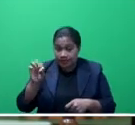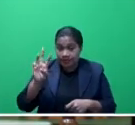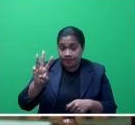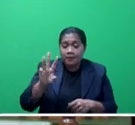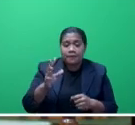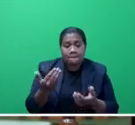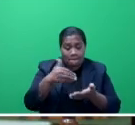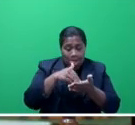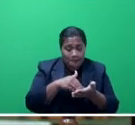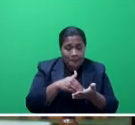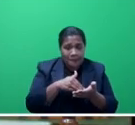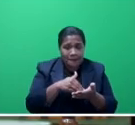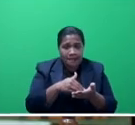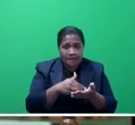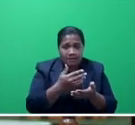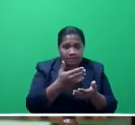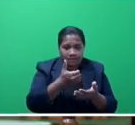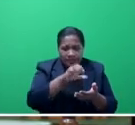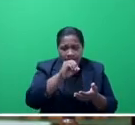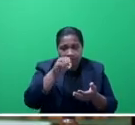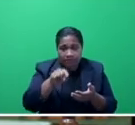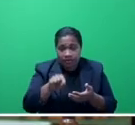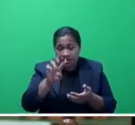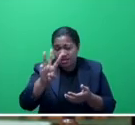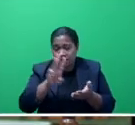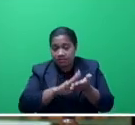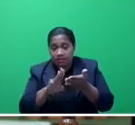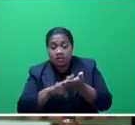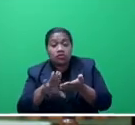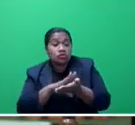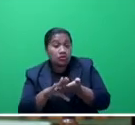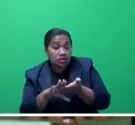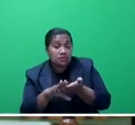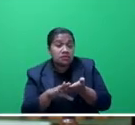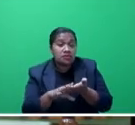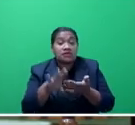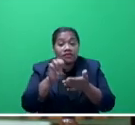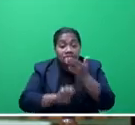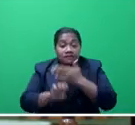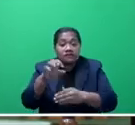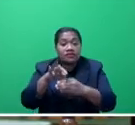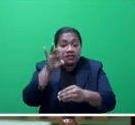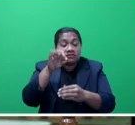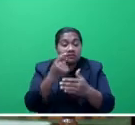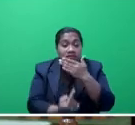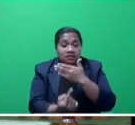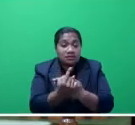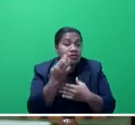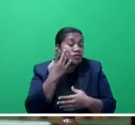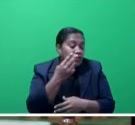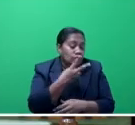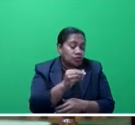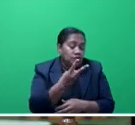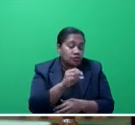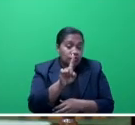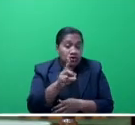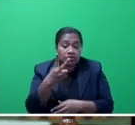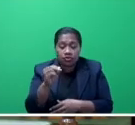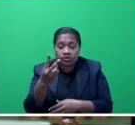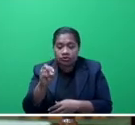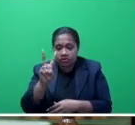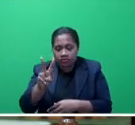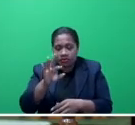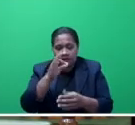$16.3 million is provided under Head 50 in the event that the elections are held within the 2021-2022 financial